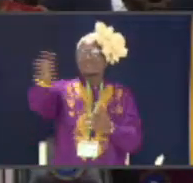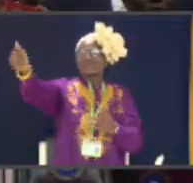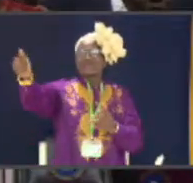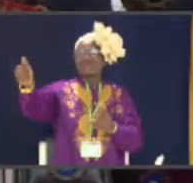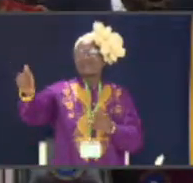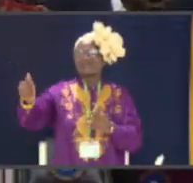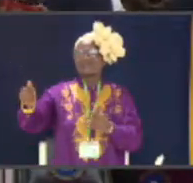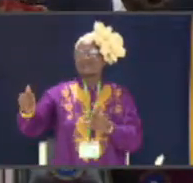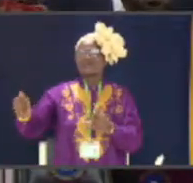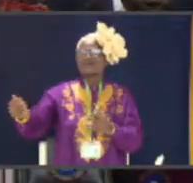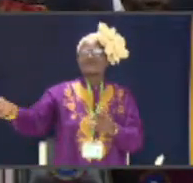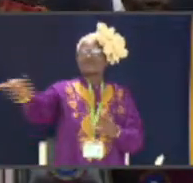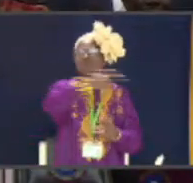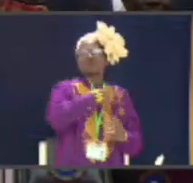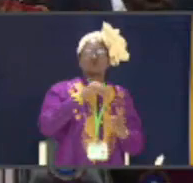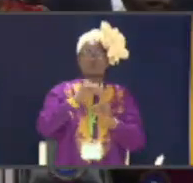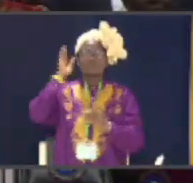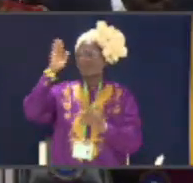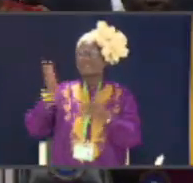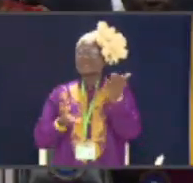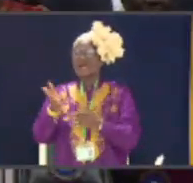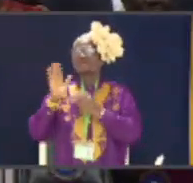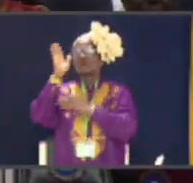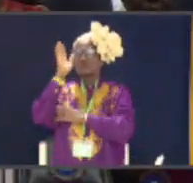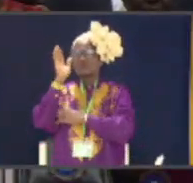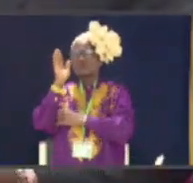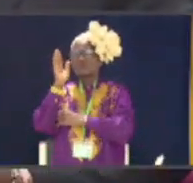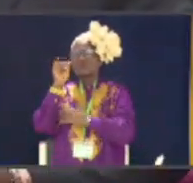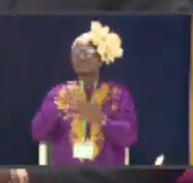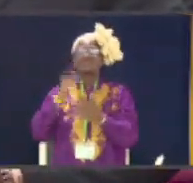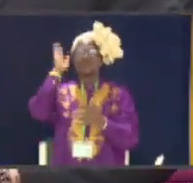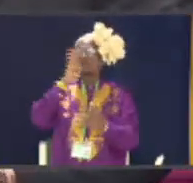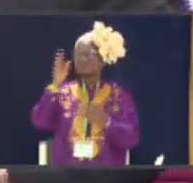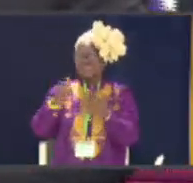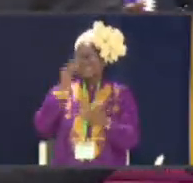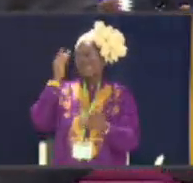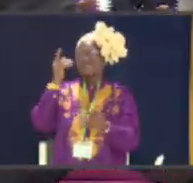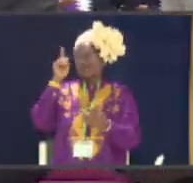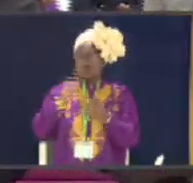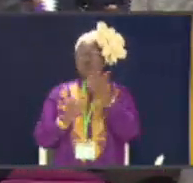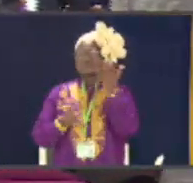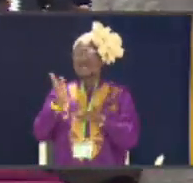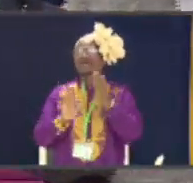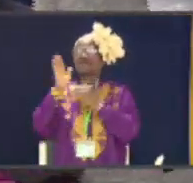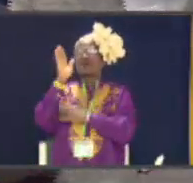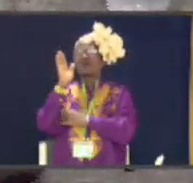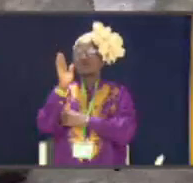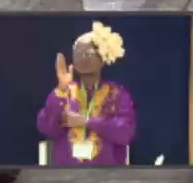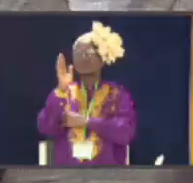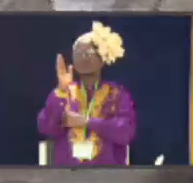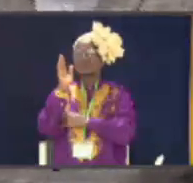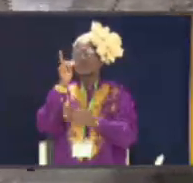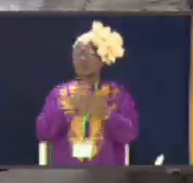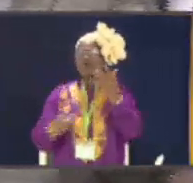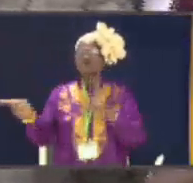Ẹ̀yin náà sin Ọlọ́run. A rọ̀ yín lọ́rùn láti sìn. Gbogbo ohun tẹ́ ẹ nílò